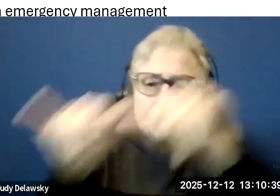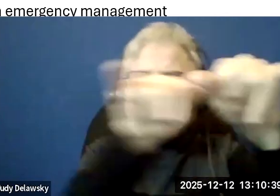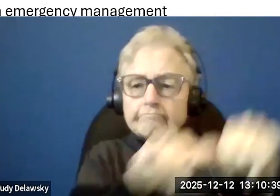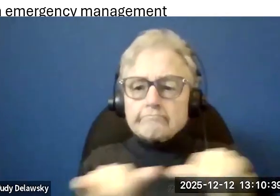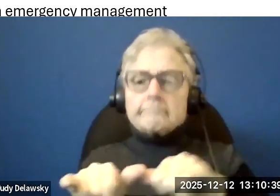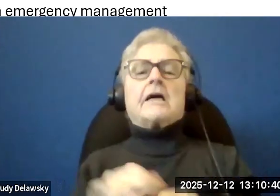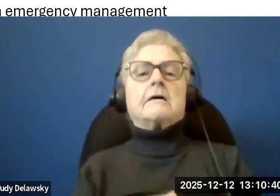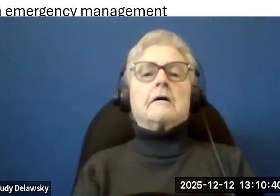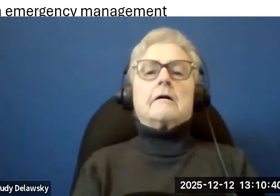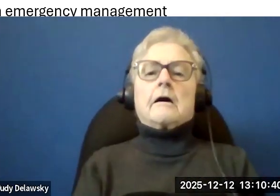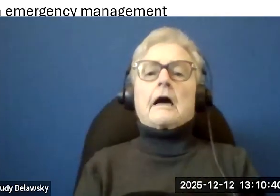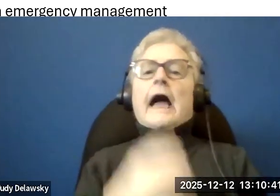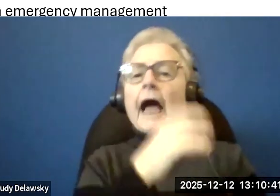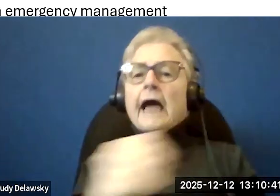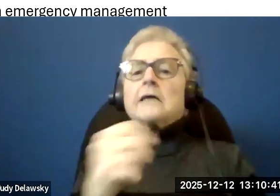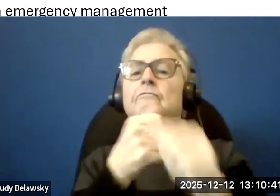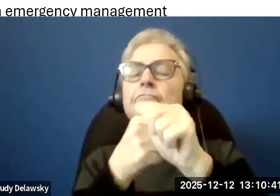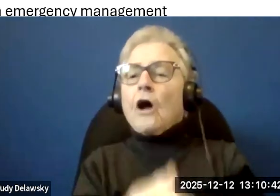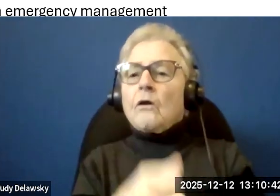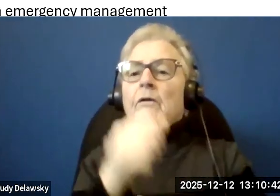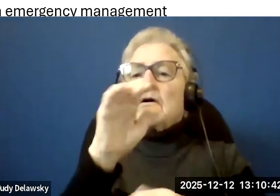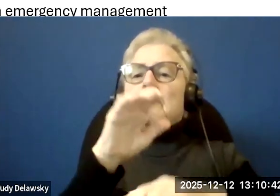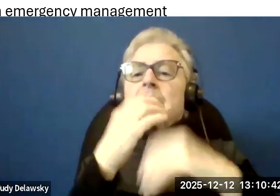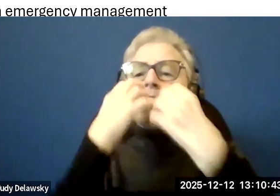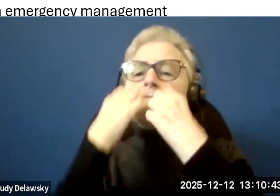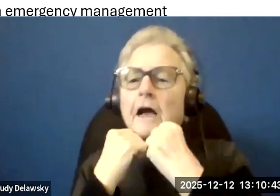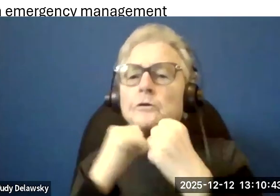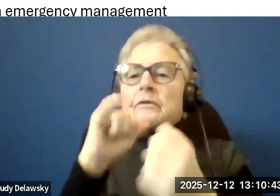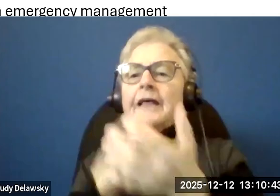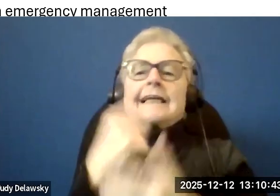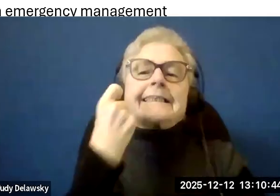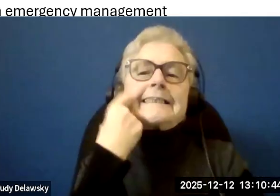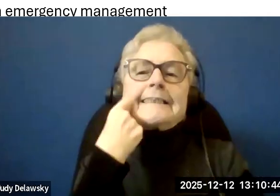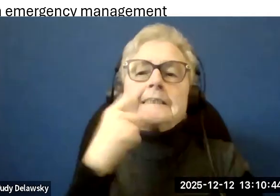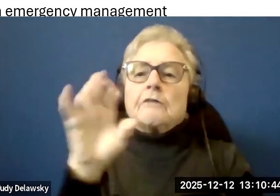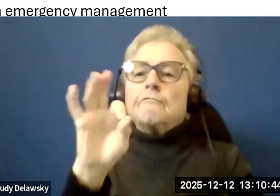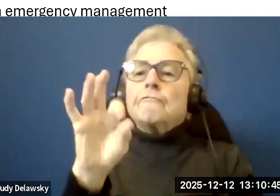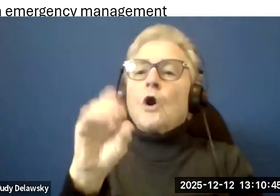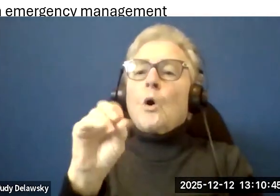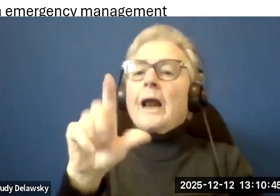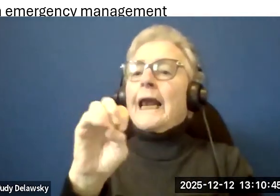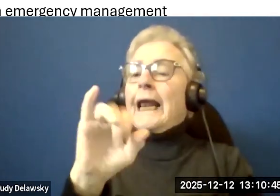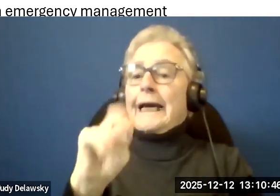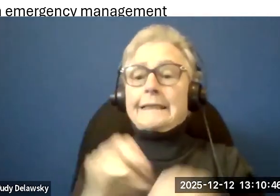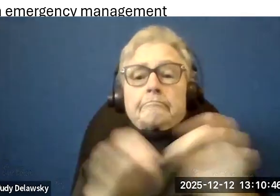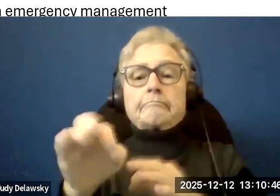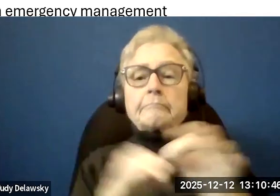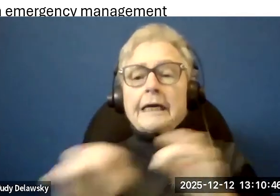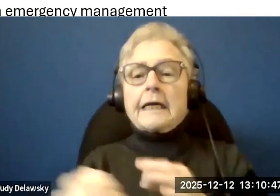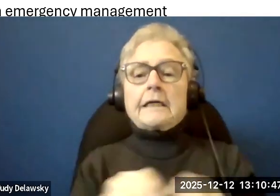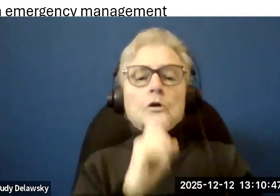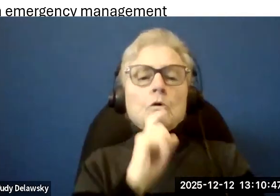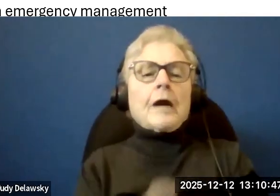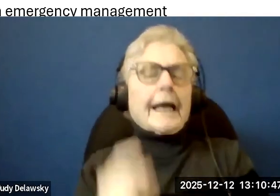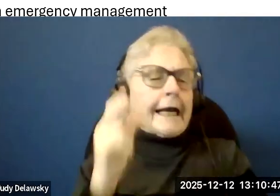overall, based on the values that Fraulein just described, it's really constructed as a listening exercise and a